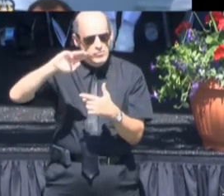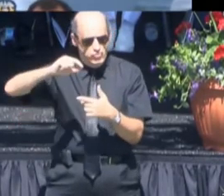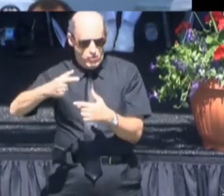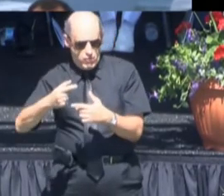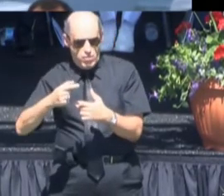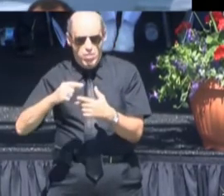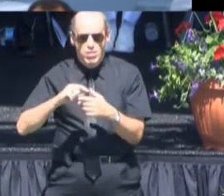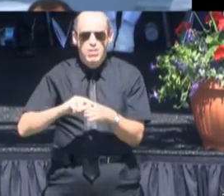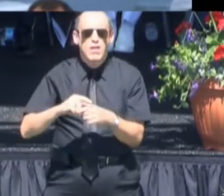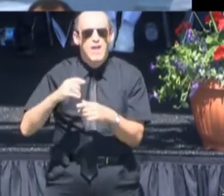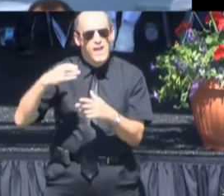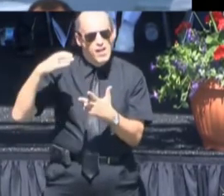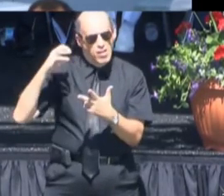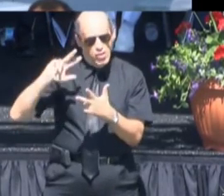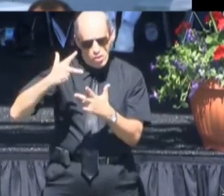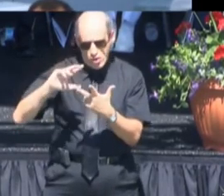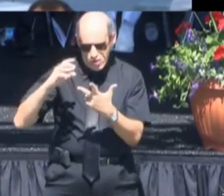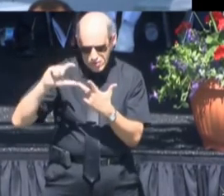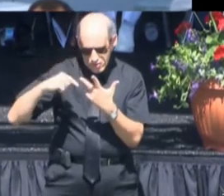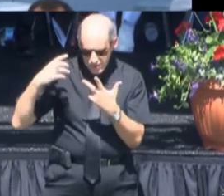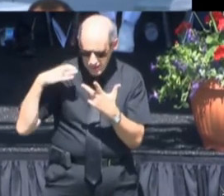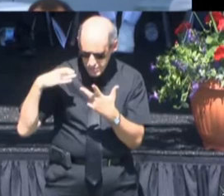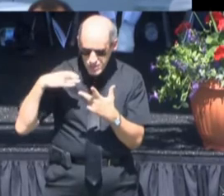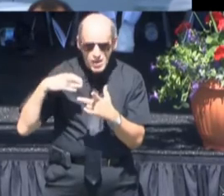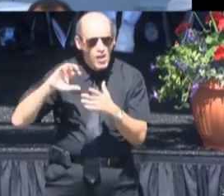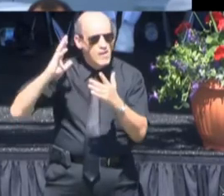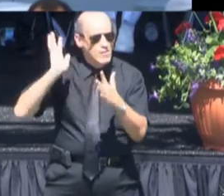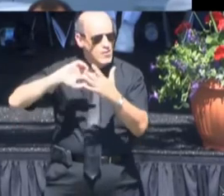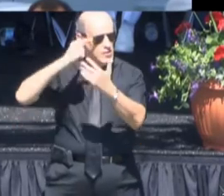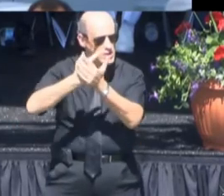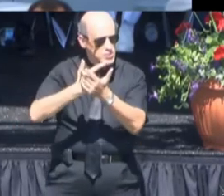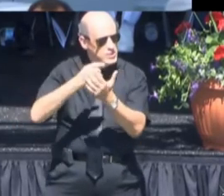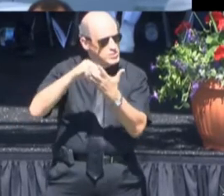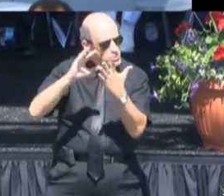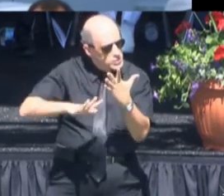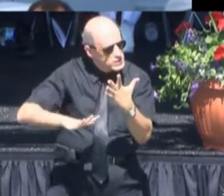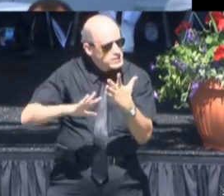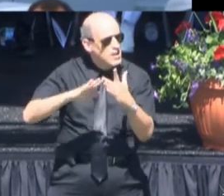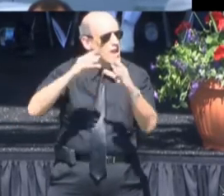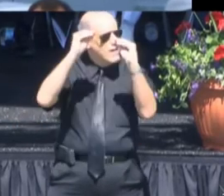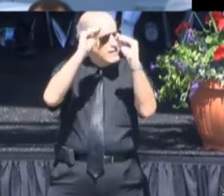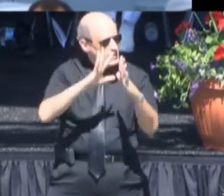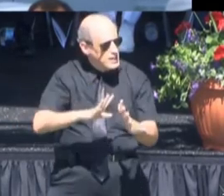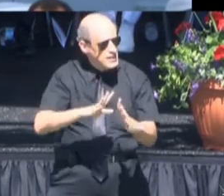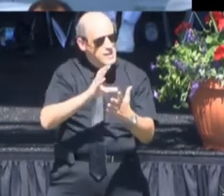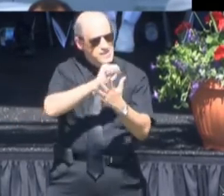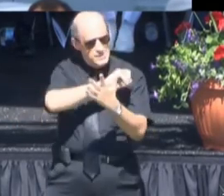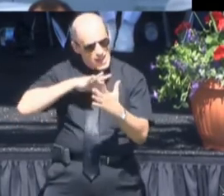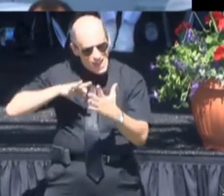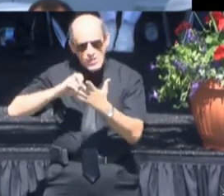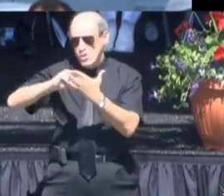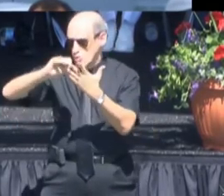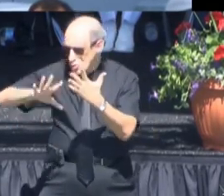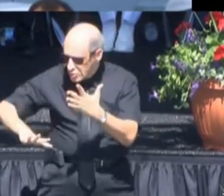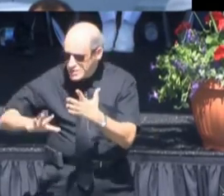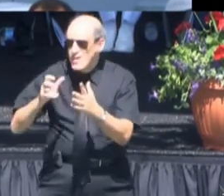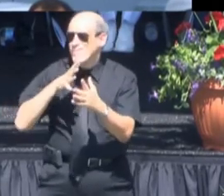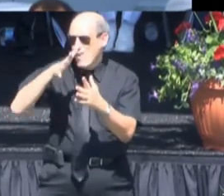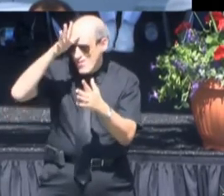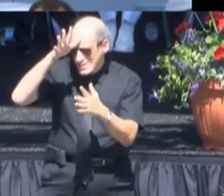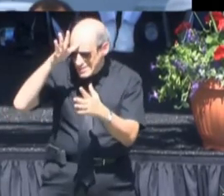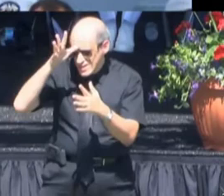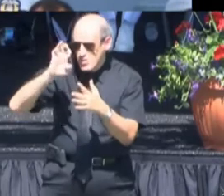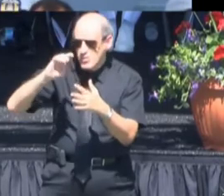Koch, Captain Wagner, alumni, faculty, staff, parents, midshipmen,